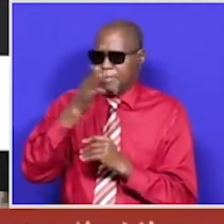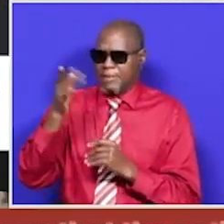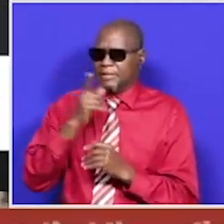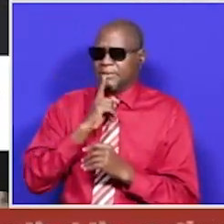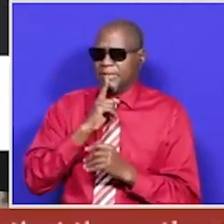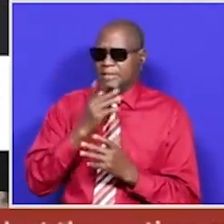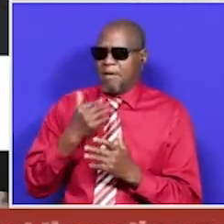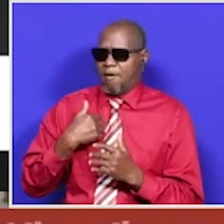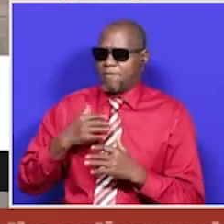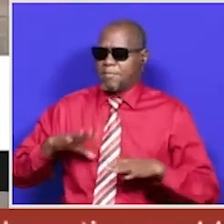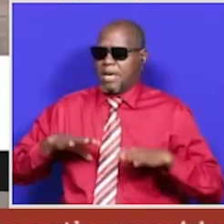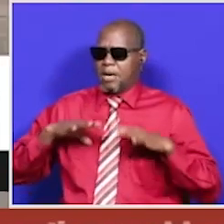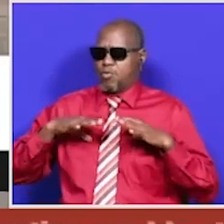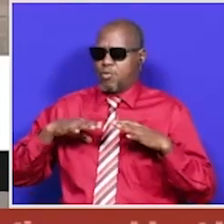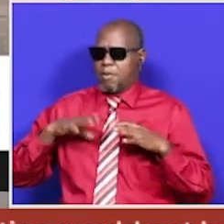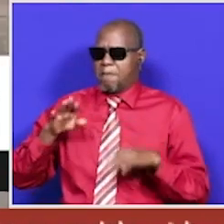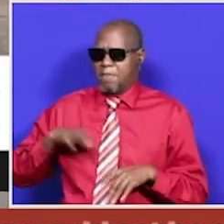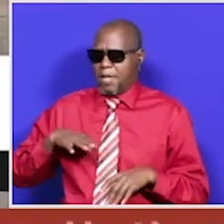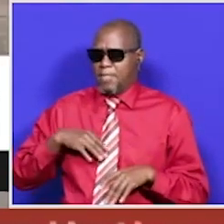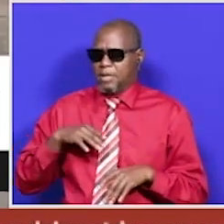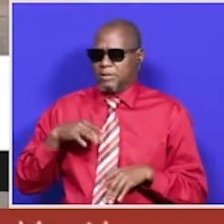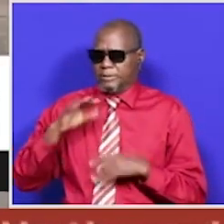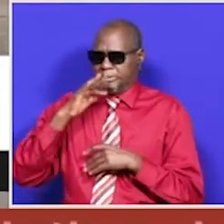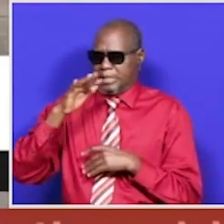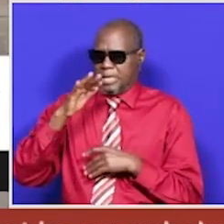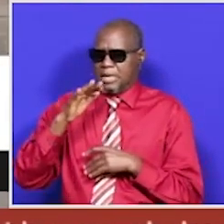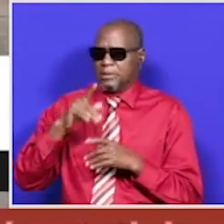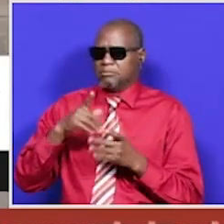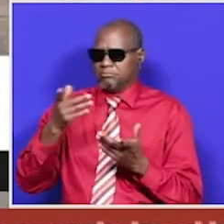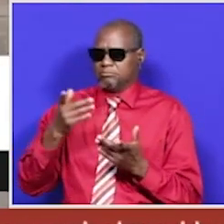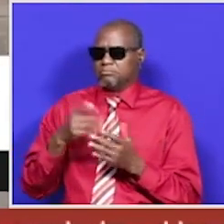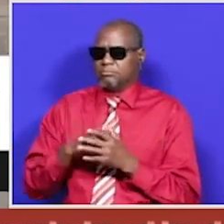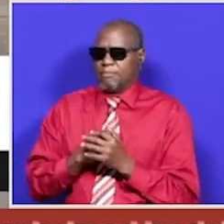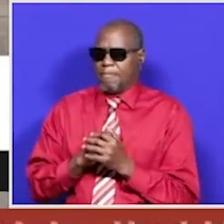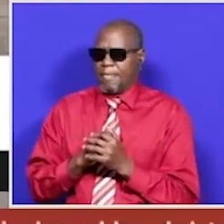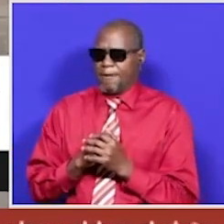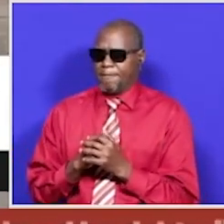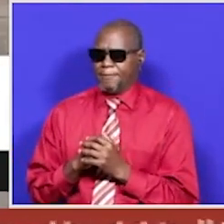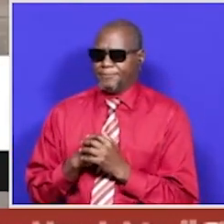tongue, sounding an alarm to the Kenyans who are yet to embrace their mother languages.